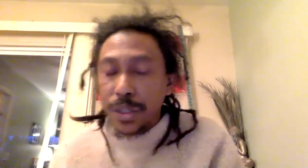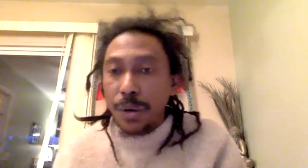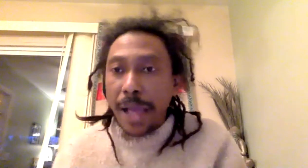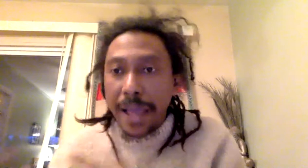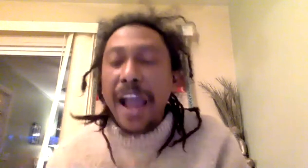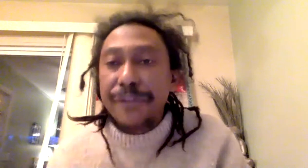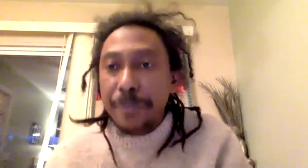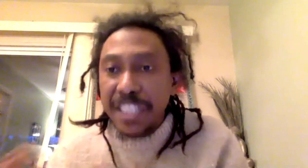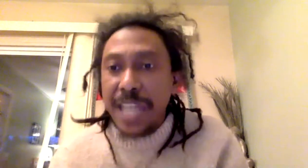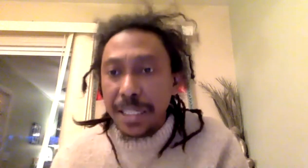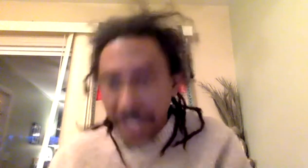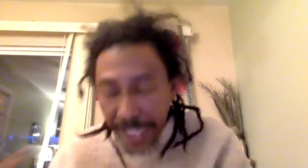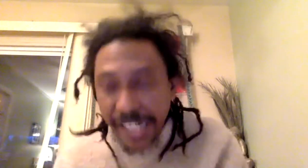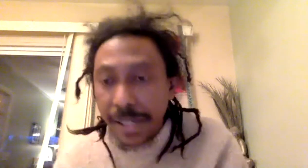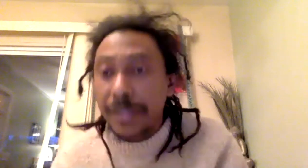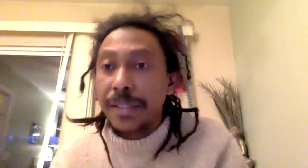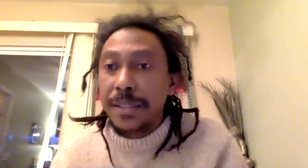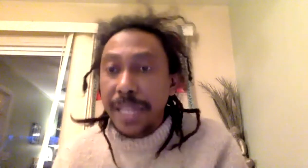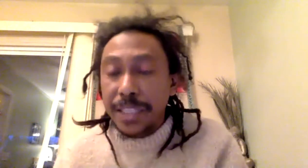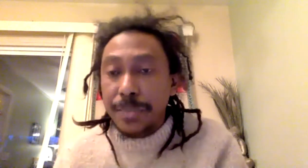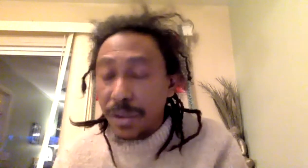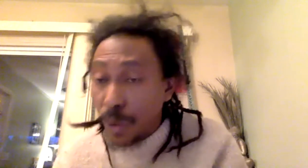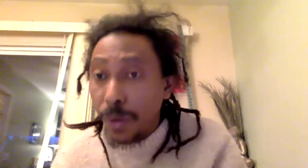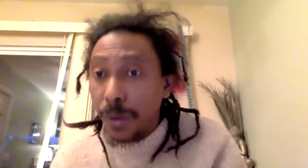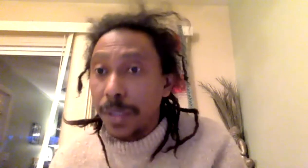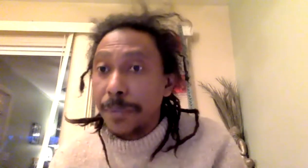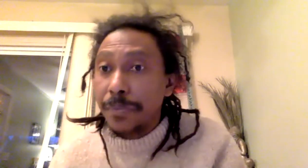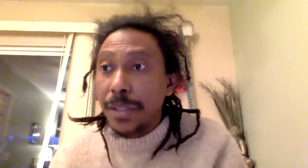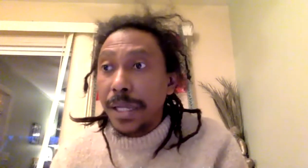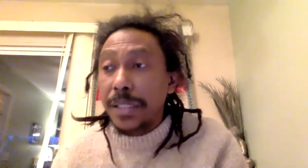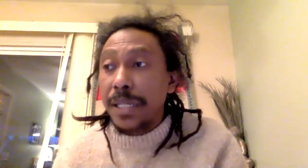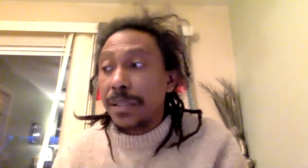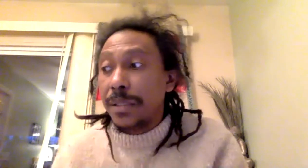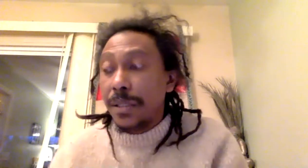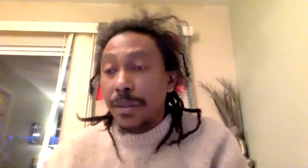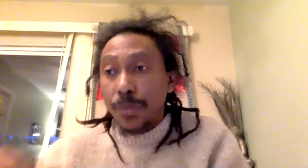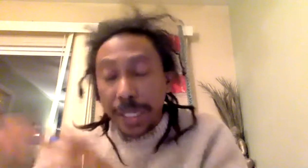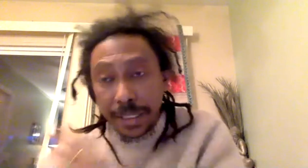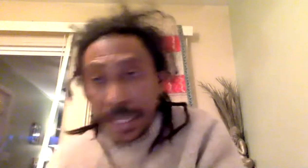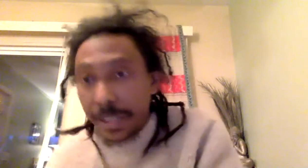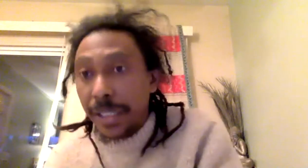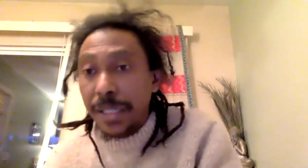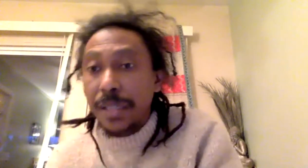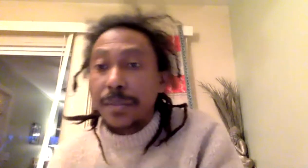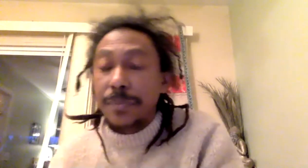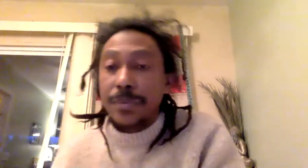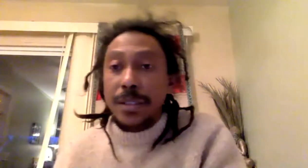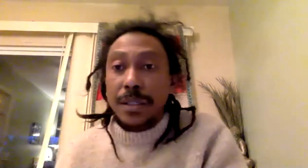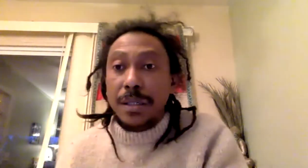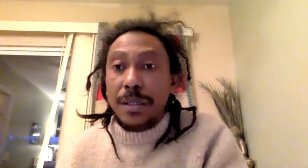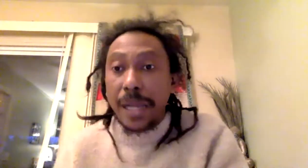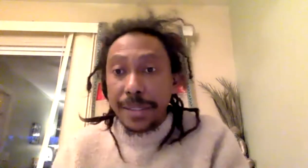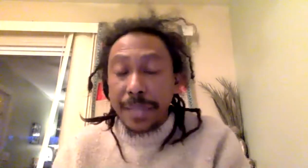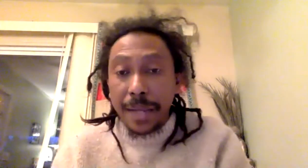So I have a message here. That's my goal. And then when I get here,